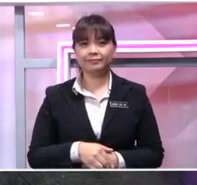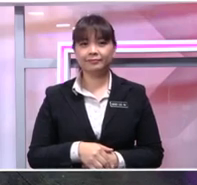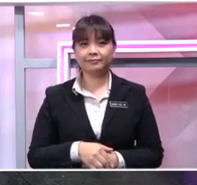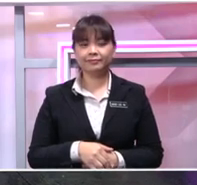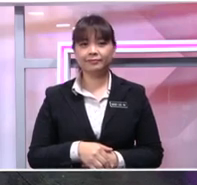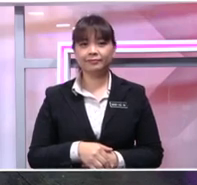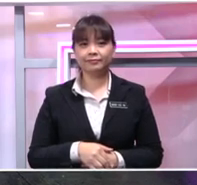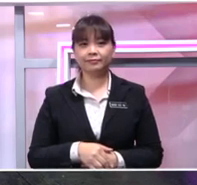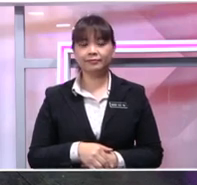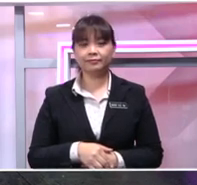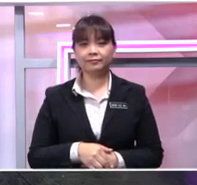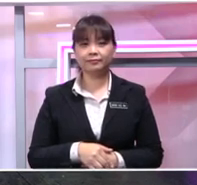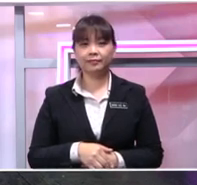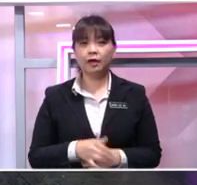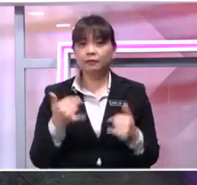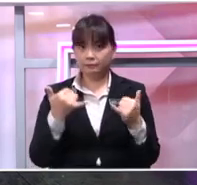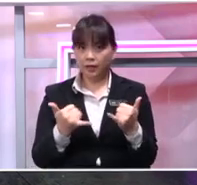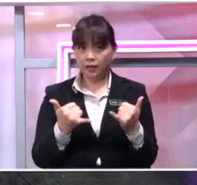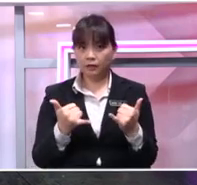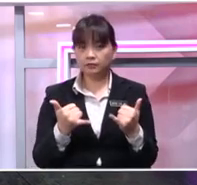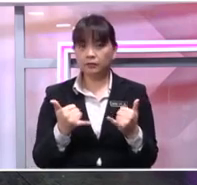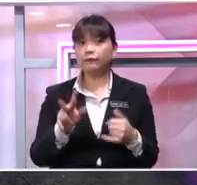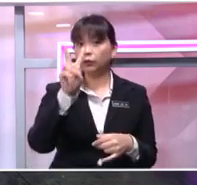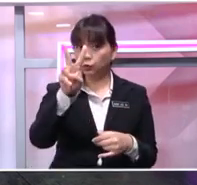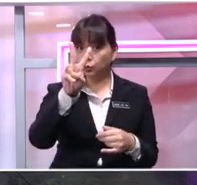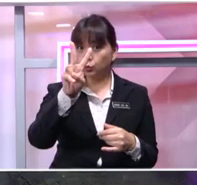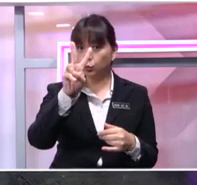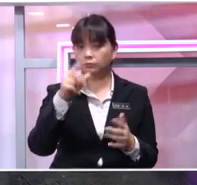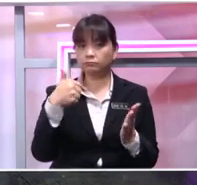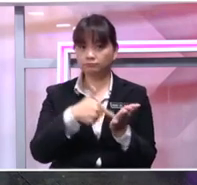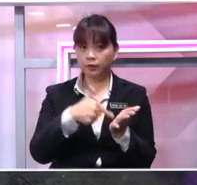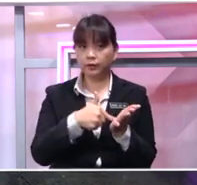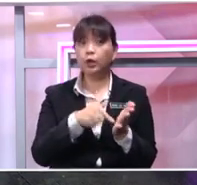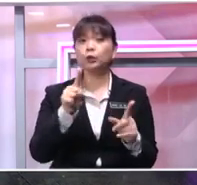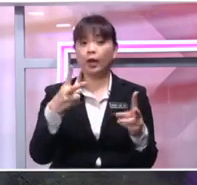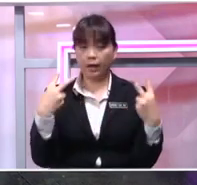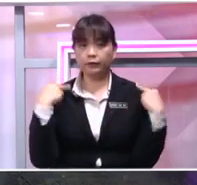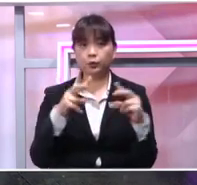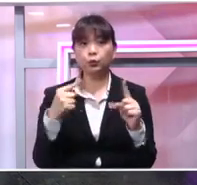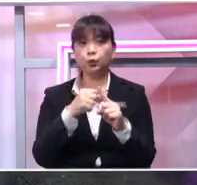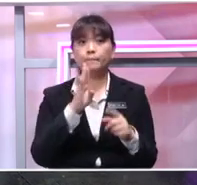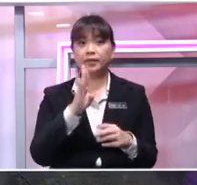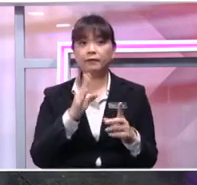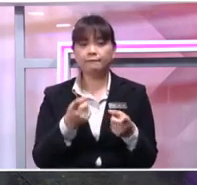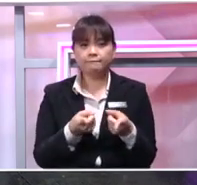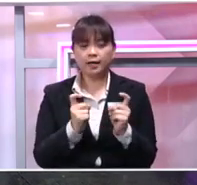spot. Okay, you have to be fast, okay? Yep. Remember? Are you ready? Right.